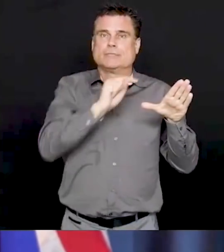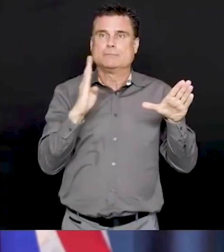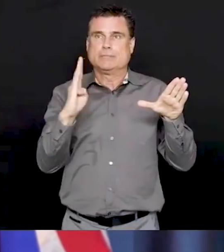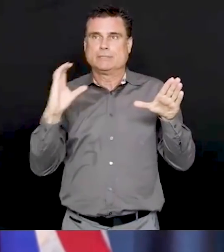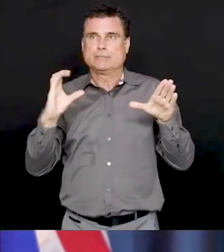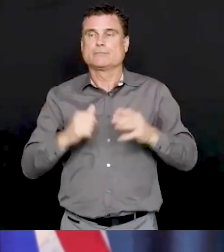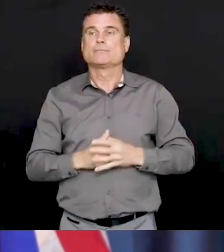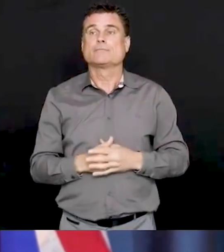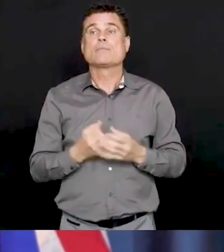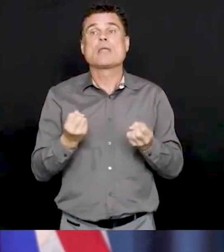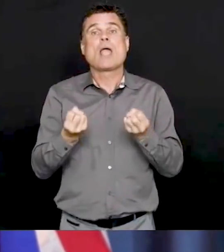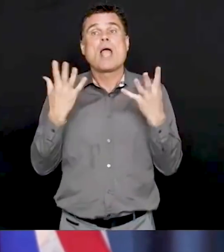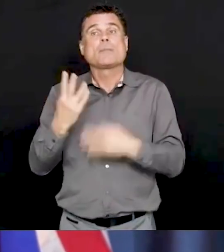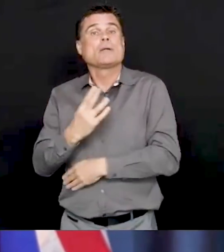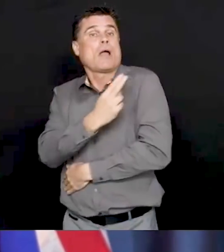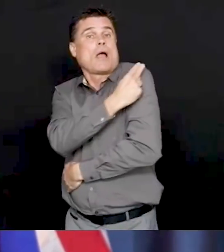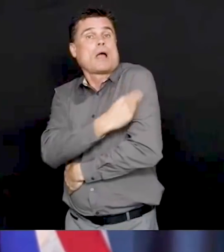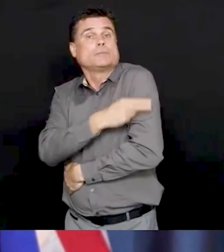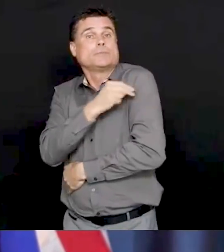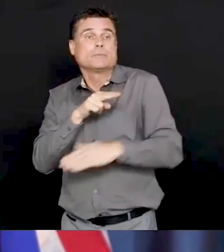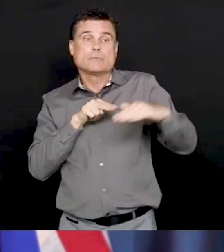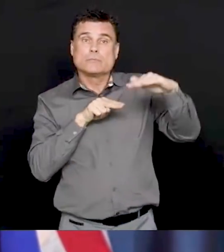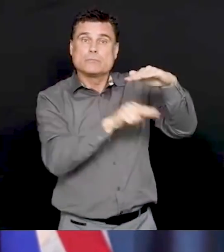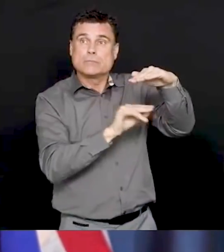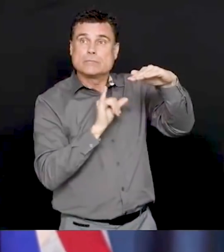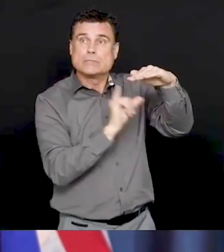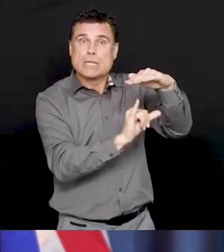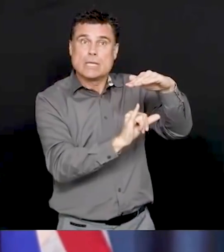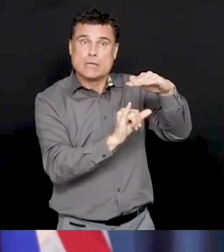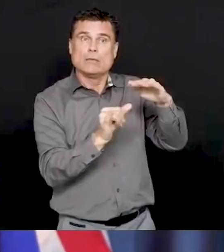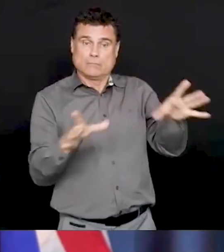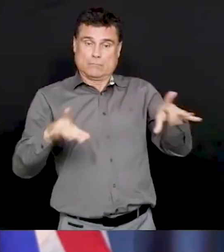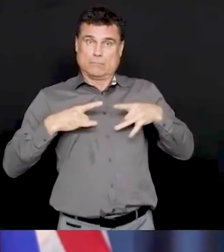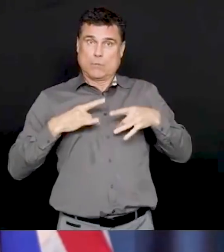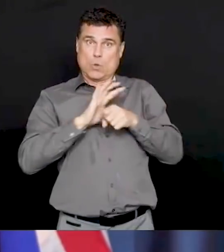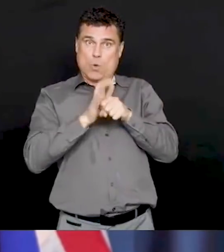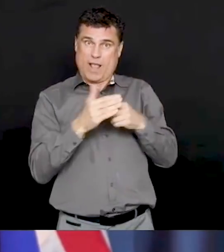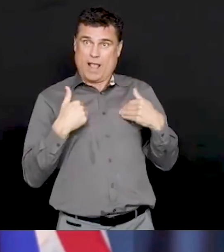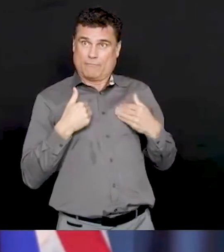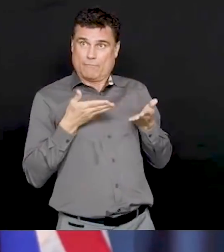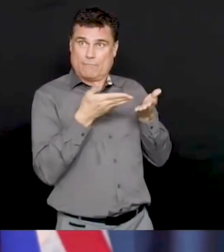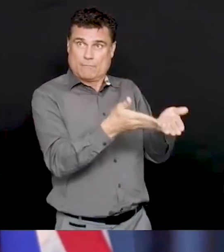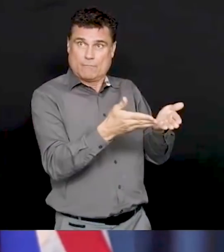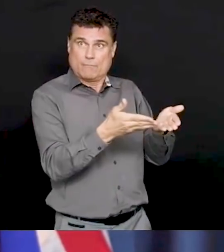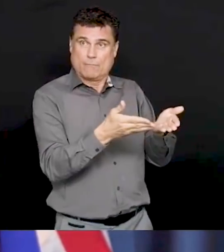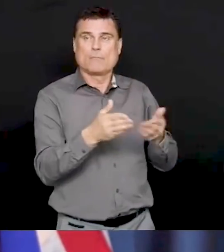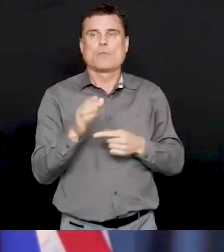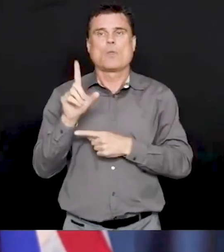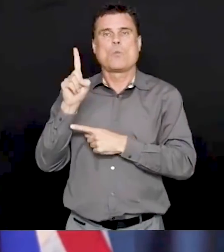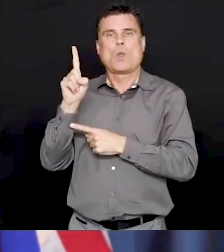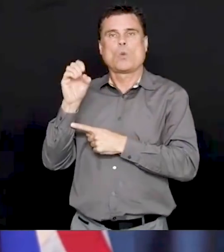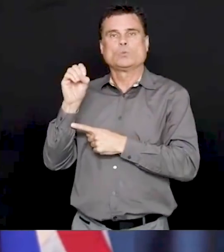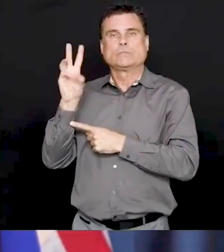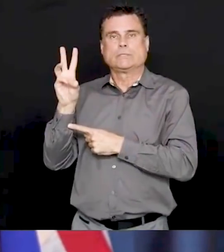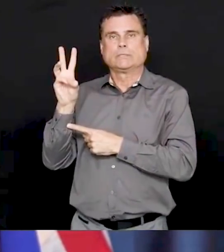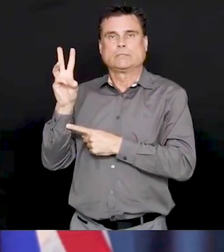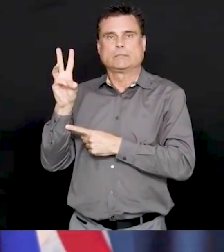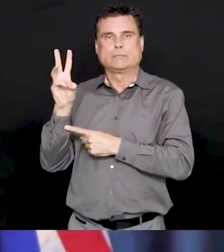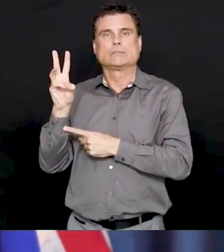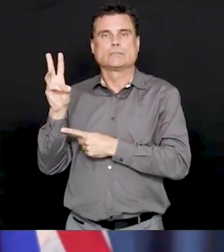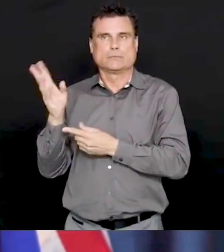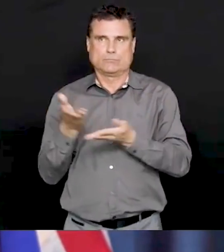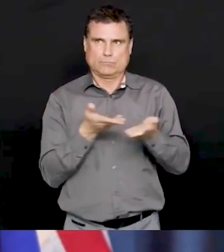people who are hospitalized with COVID-19, and of those, we have 60 people who are in our critical